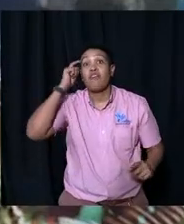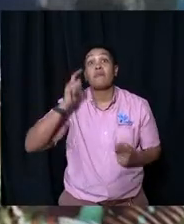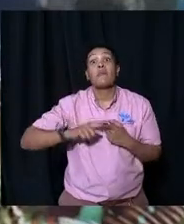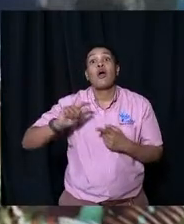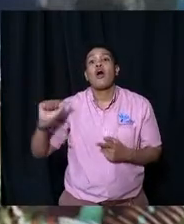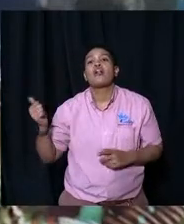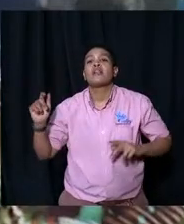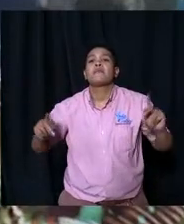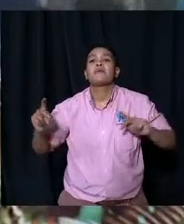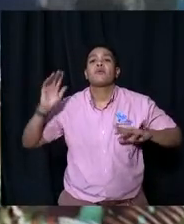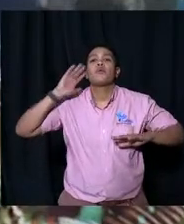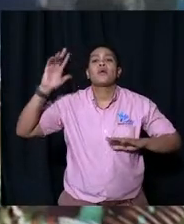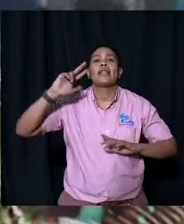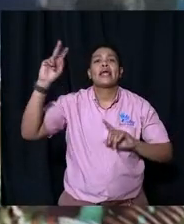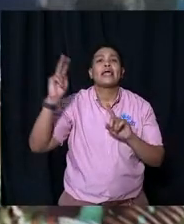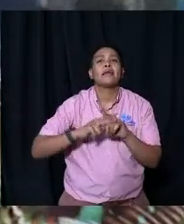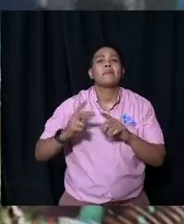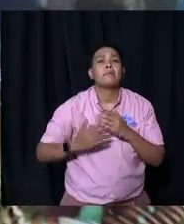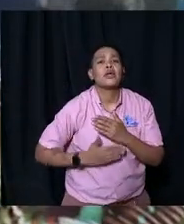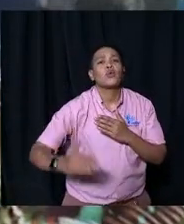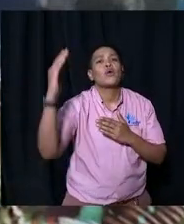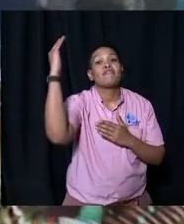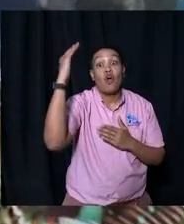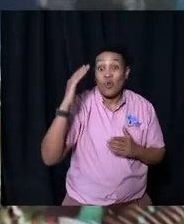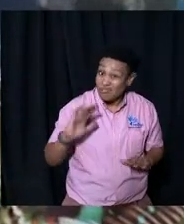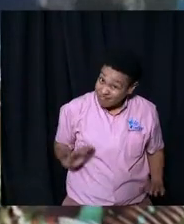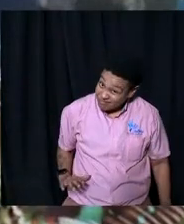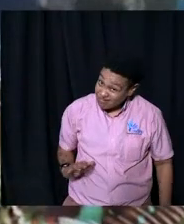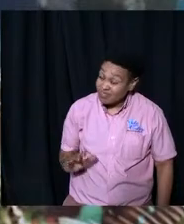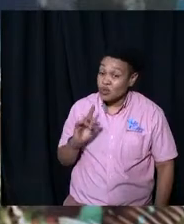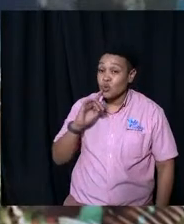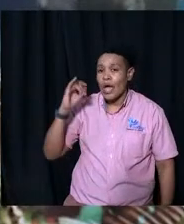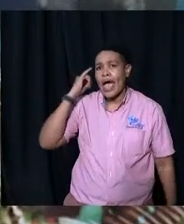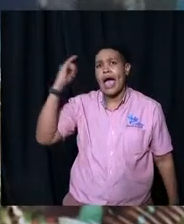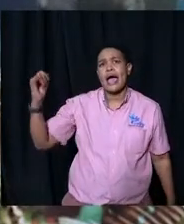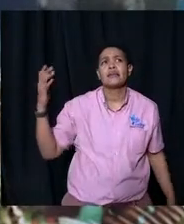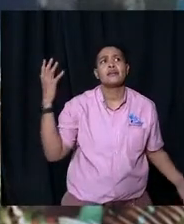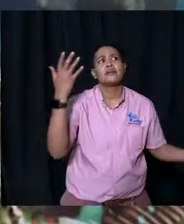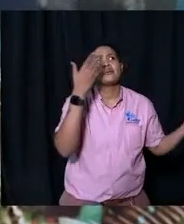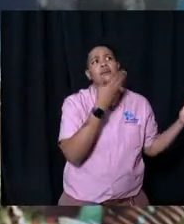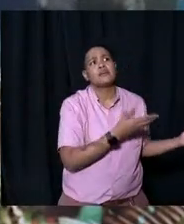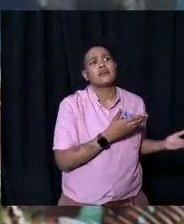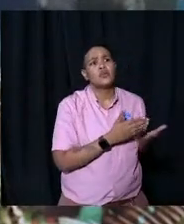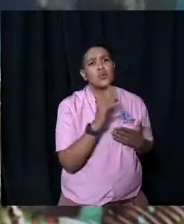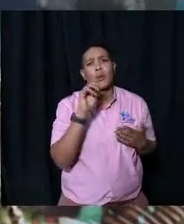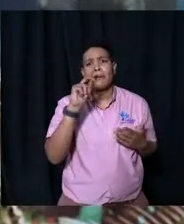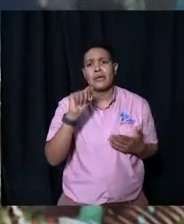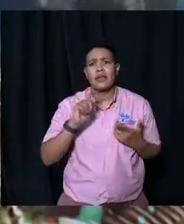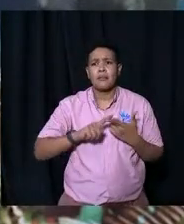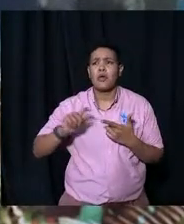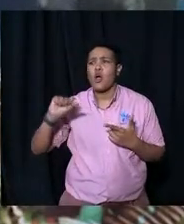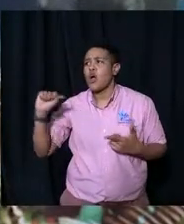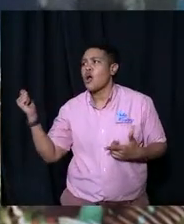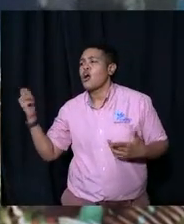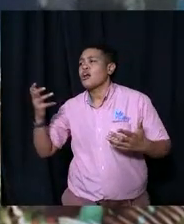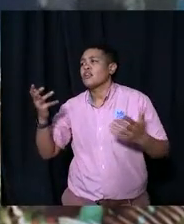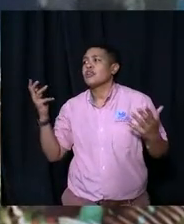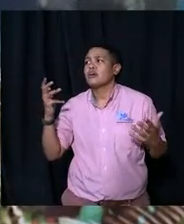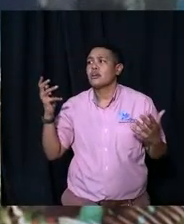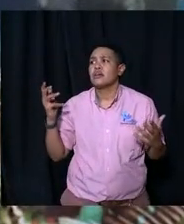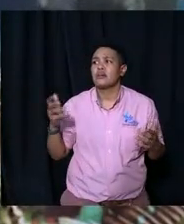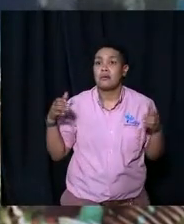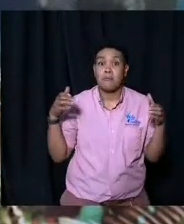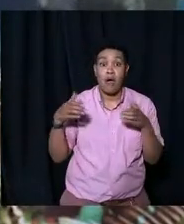others will implement going forward. So the idea then, through the media and